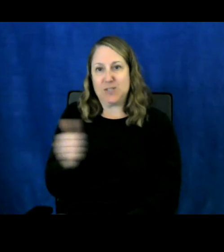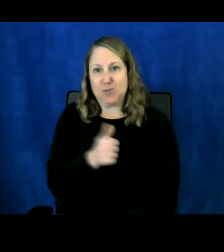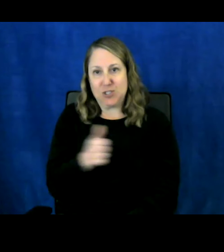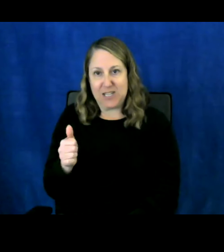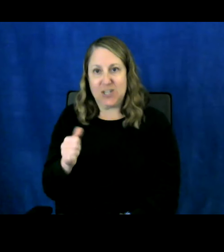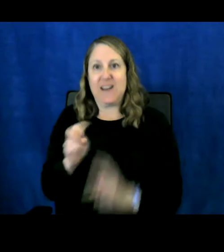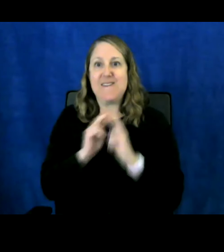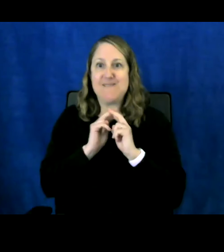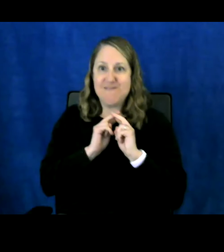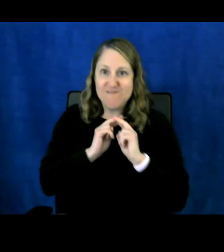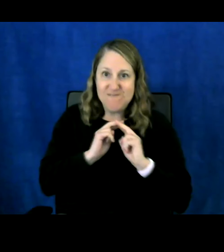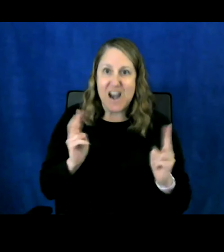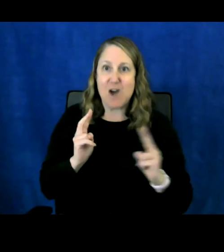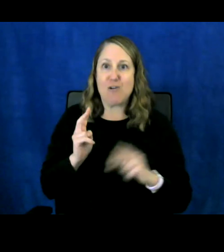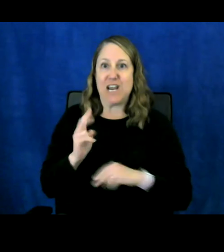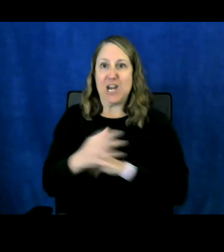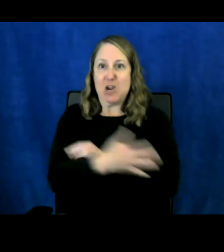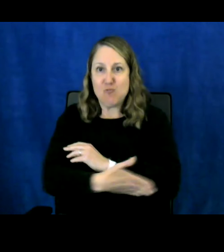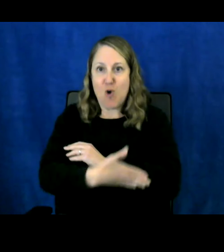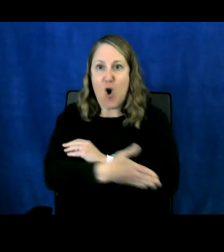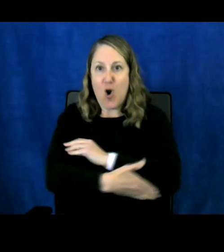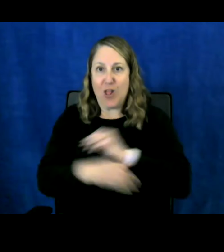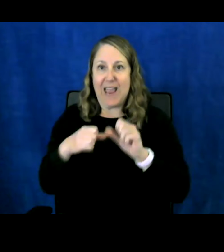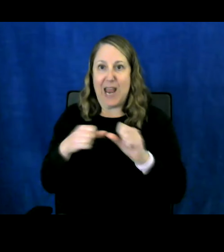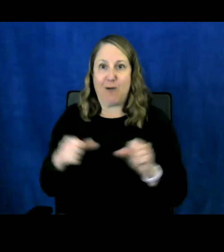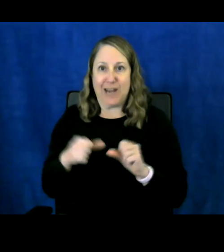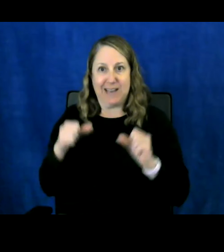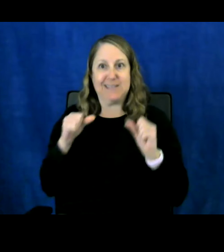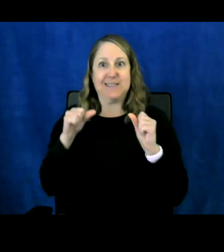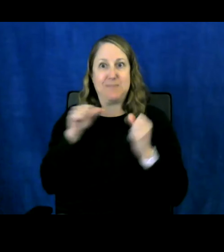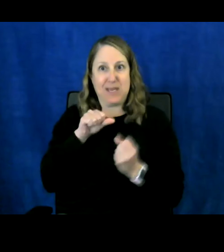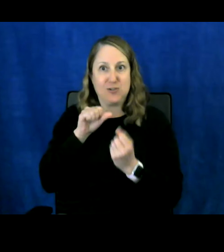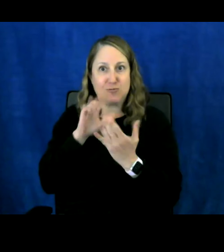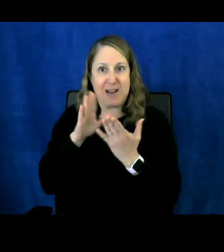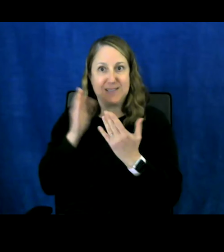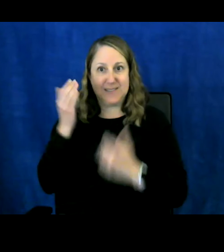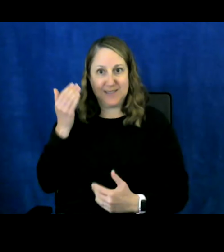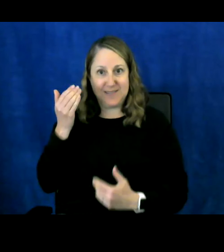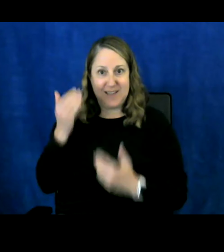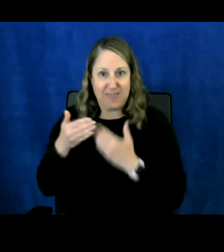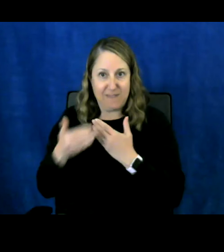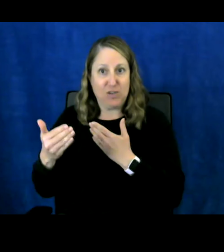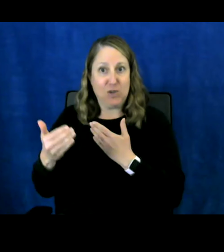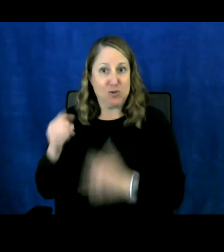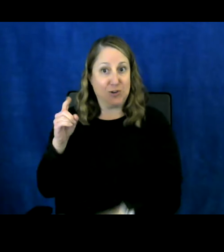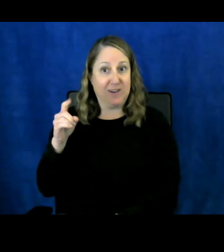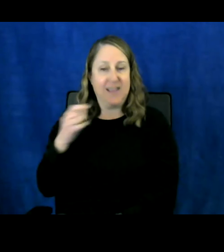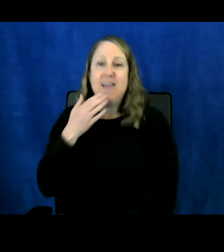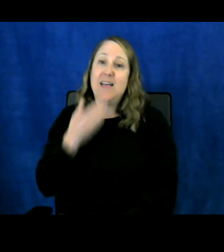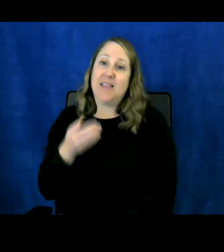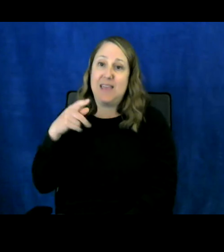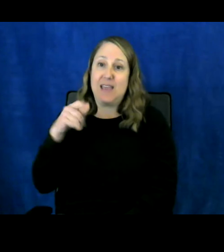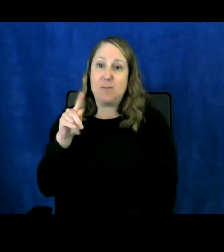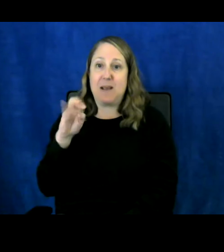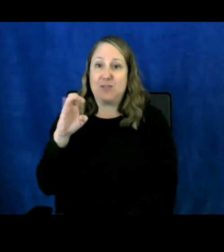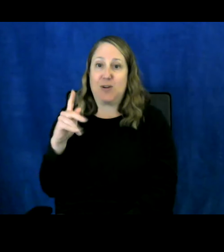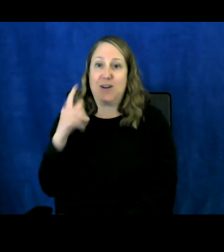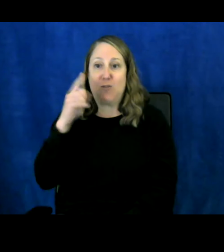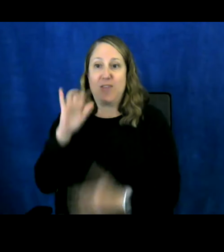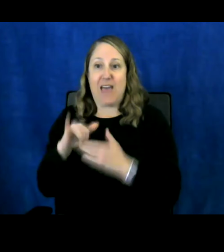rural areas be studied and addressed moving forward? Thank you, Patrick, for that comment. No, you're not with us anymore, but